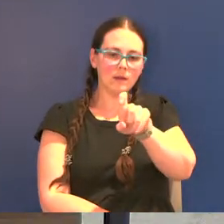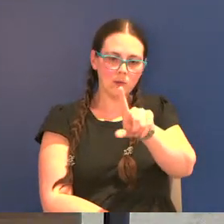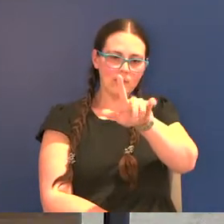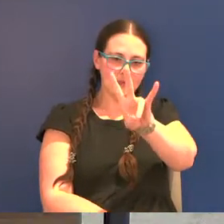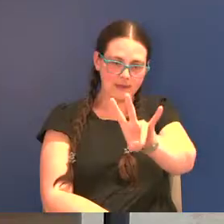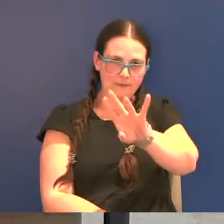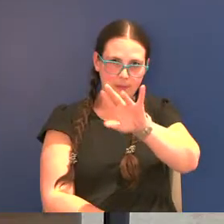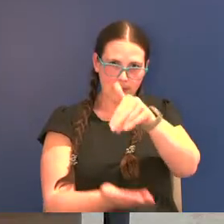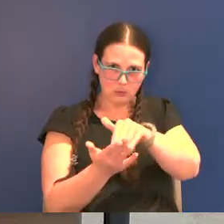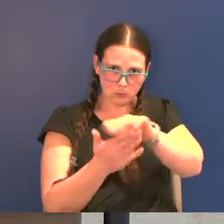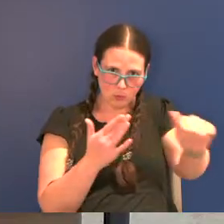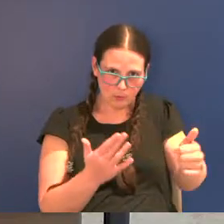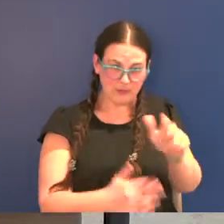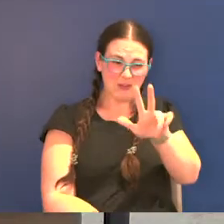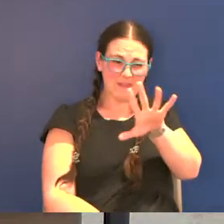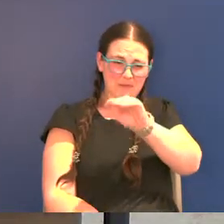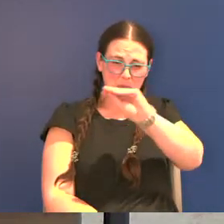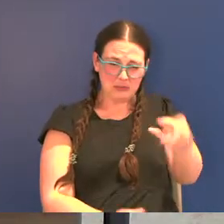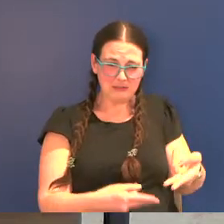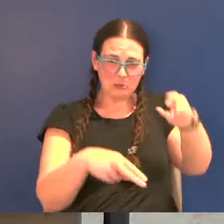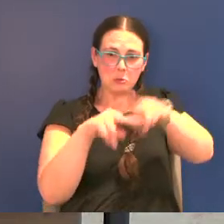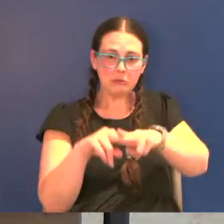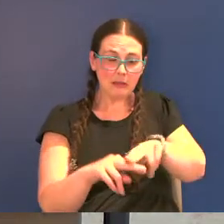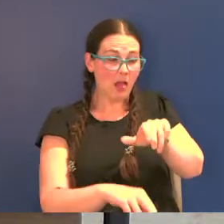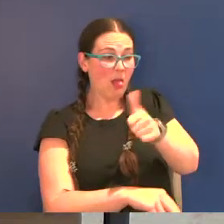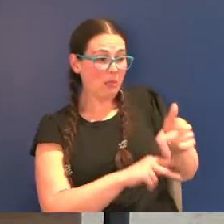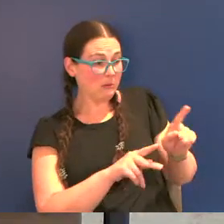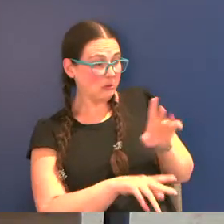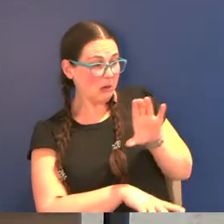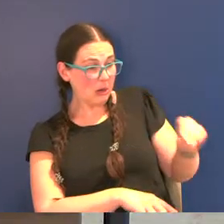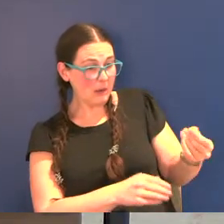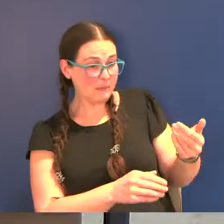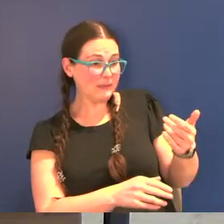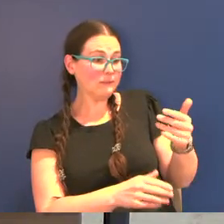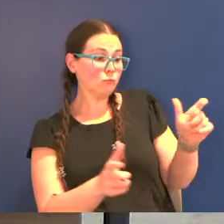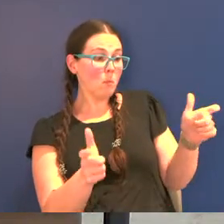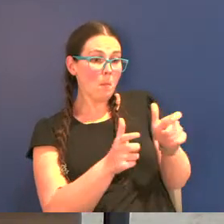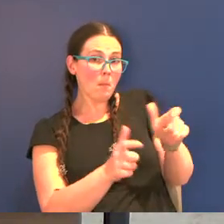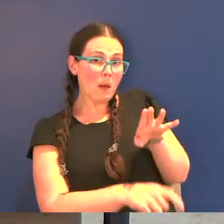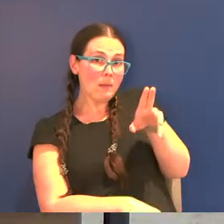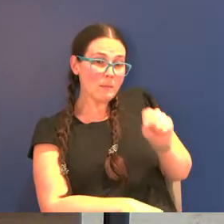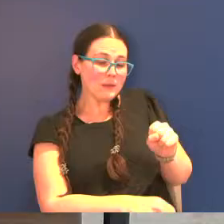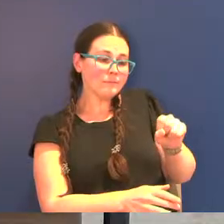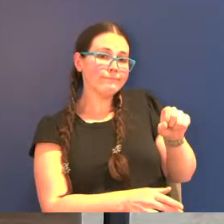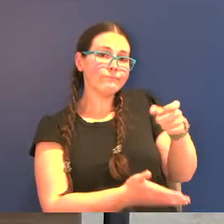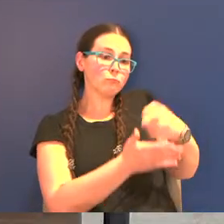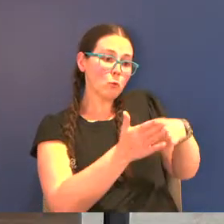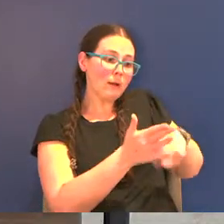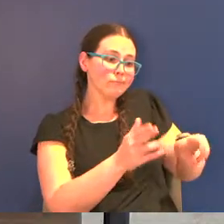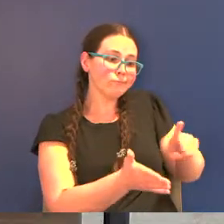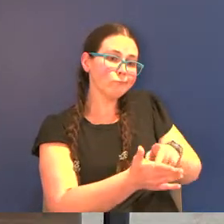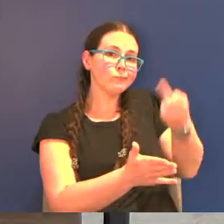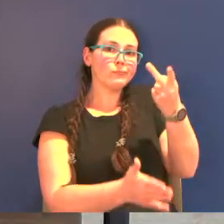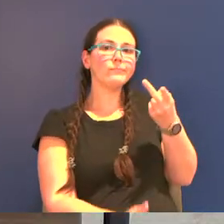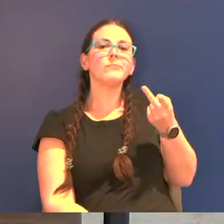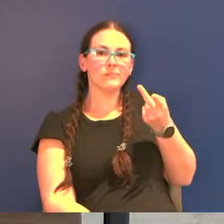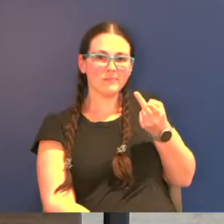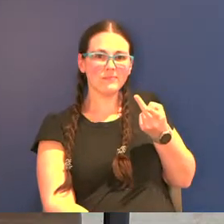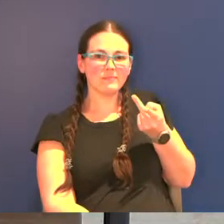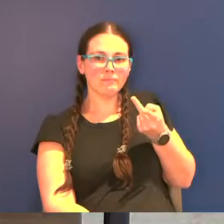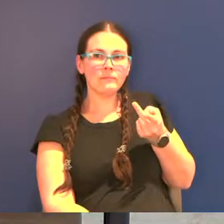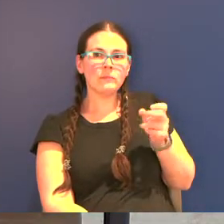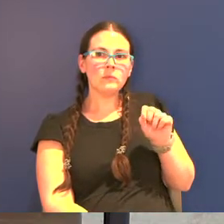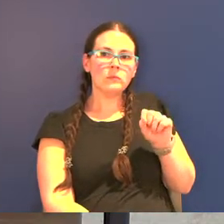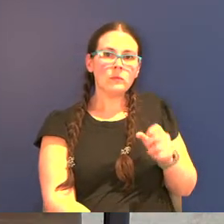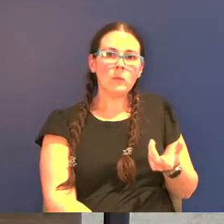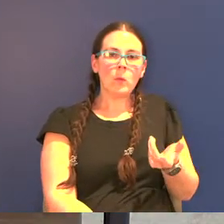And then my other contractor friends that have the small buses, those buses have doubled in price, 100%. So